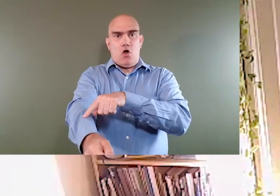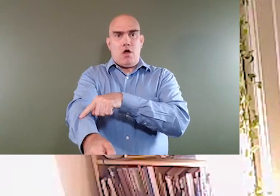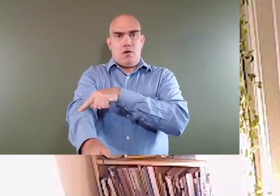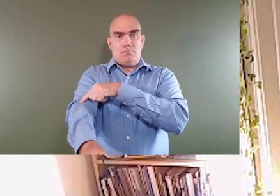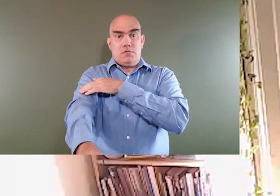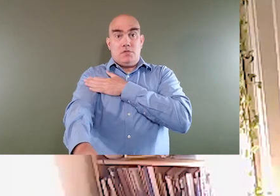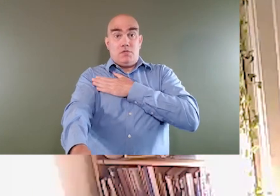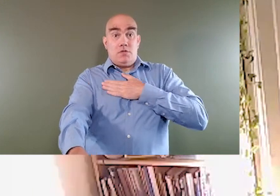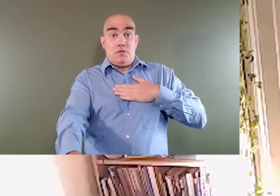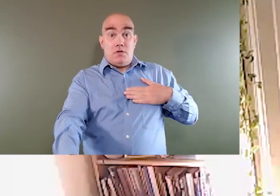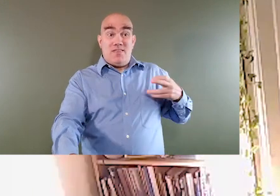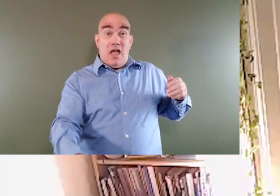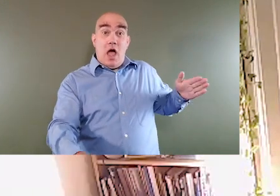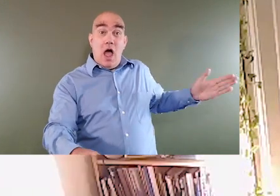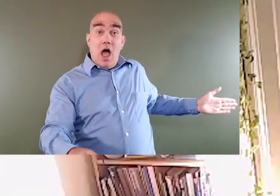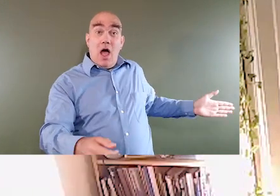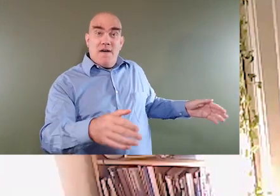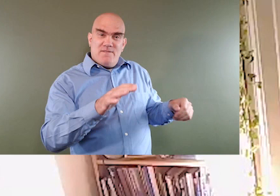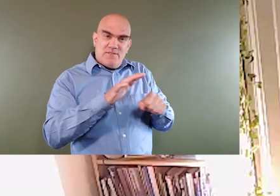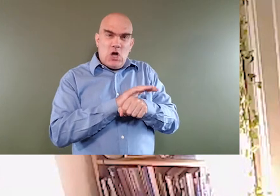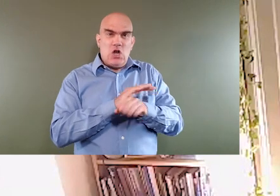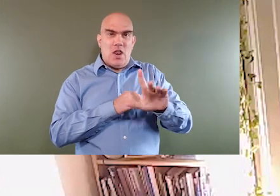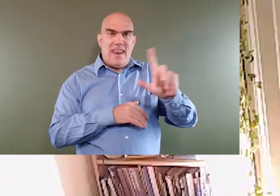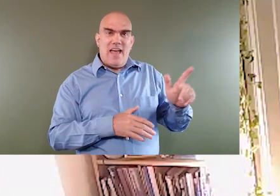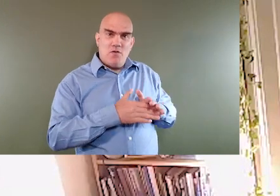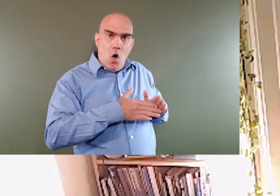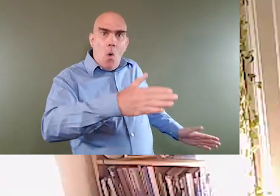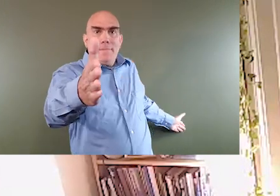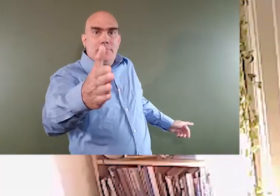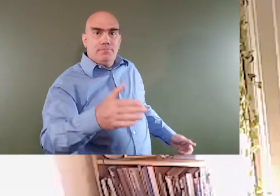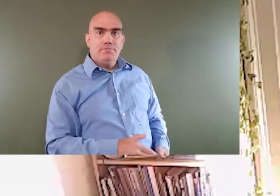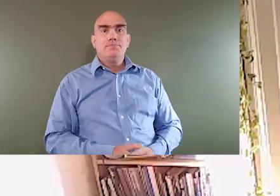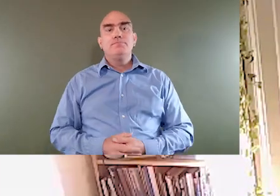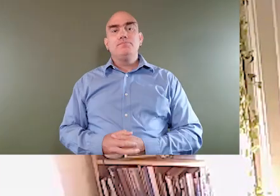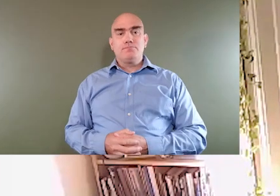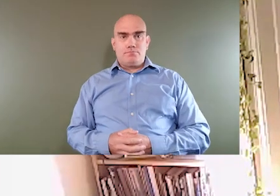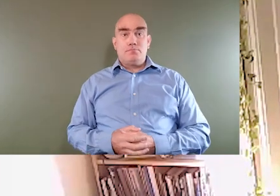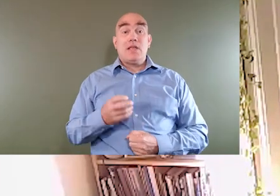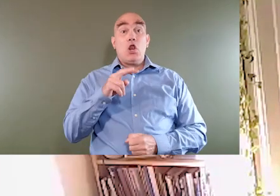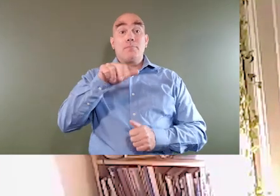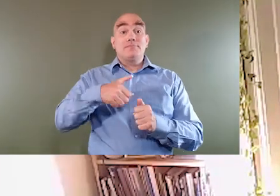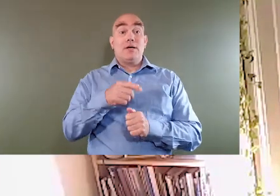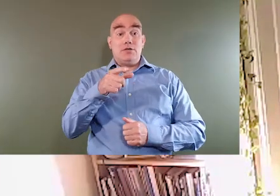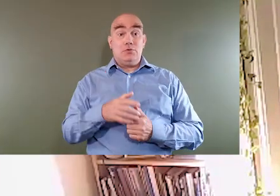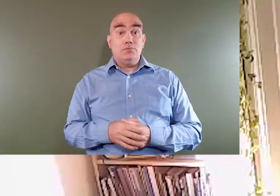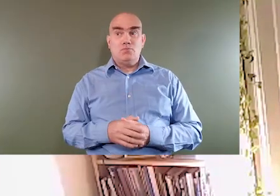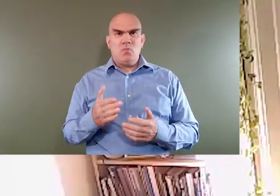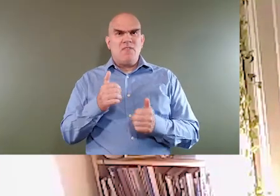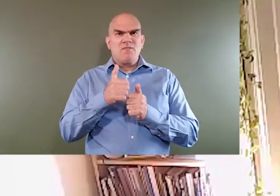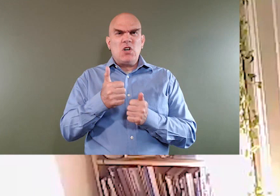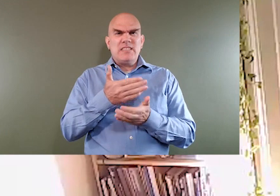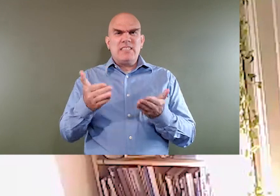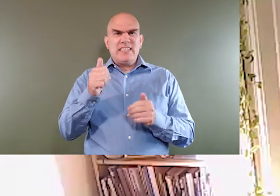then open that book, rotating fully to your left. And then looking behind you, what's the furthest thing behind you